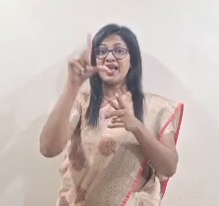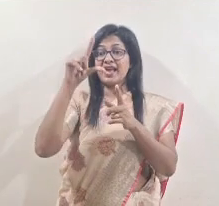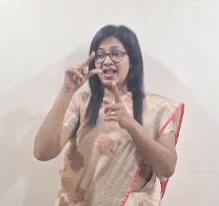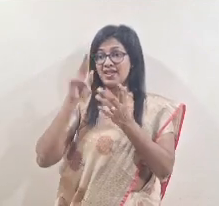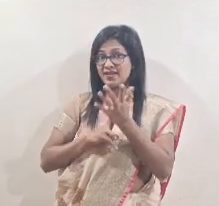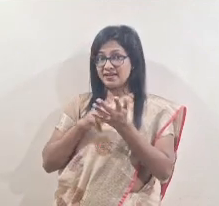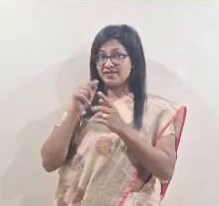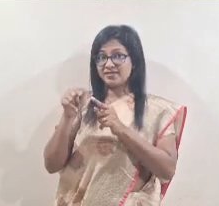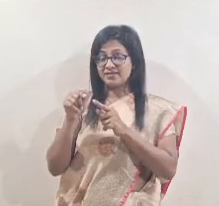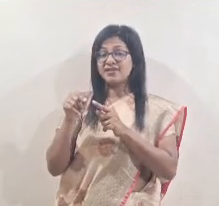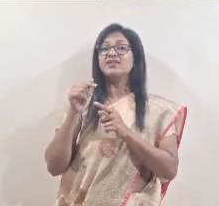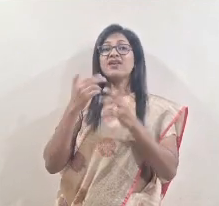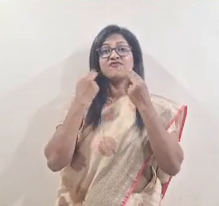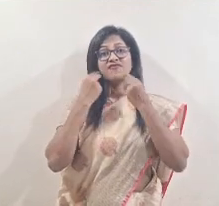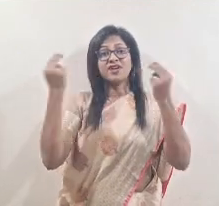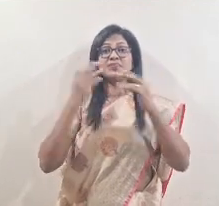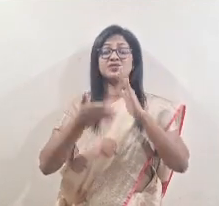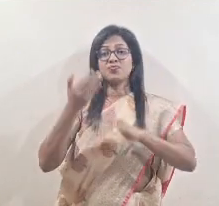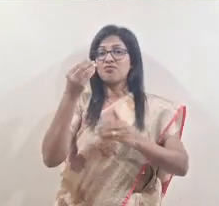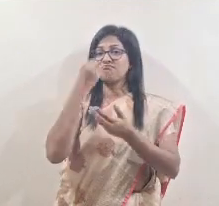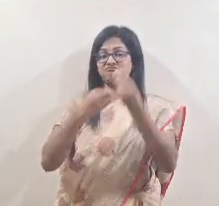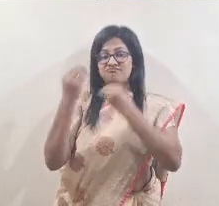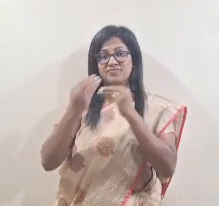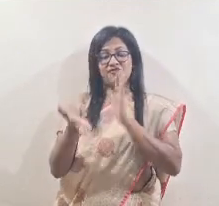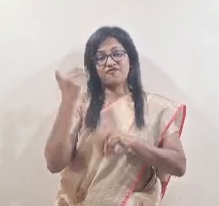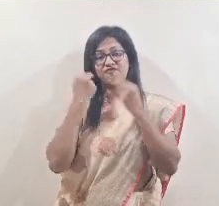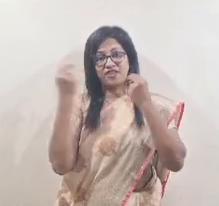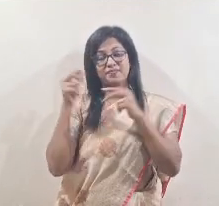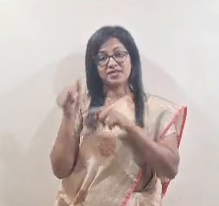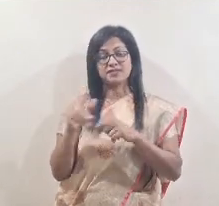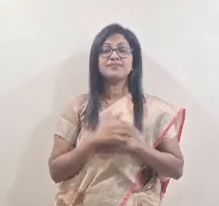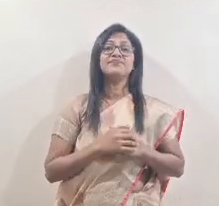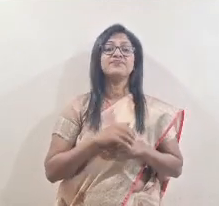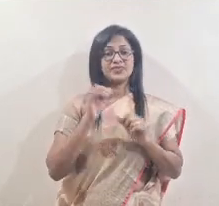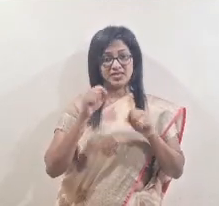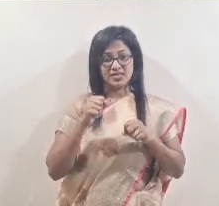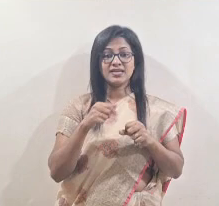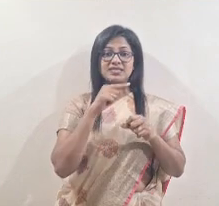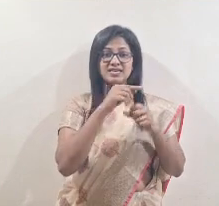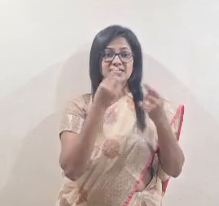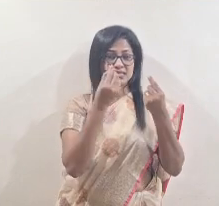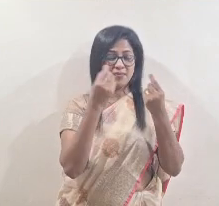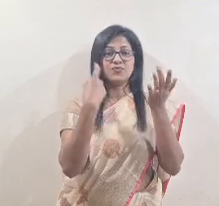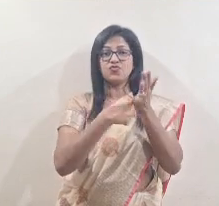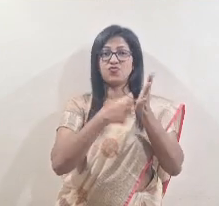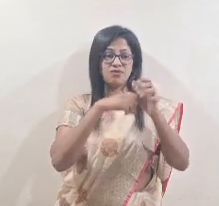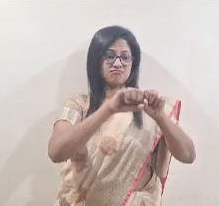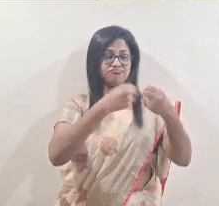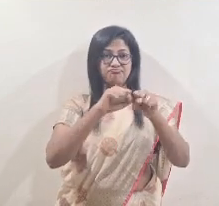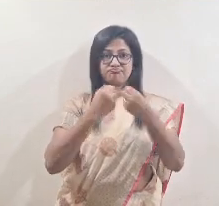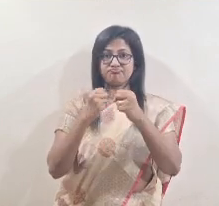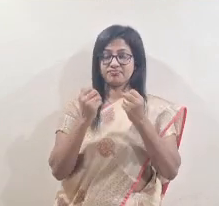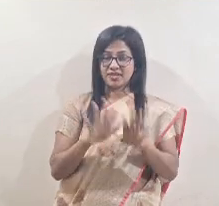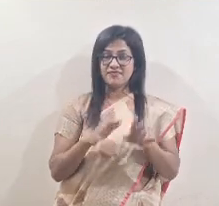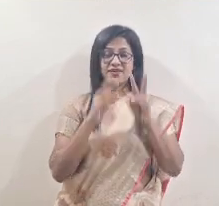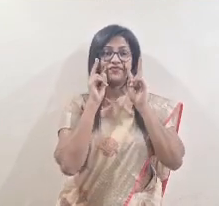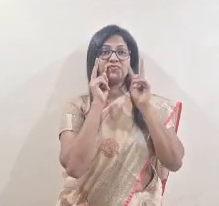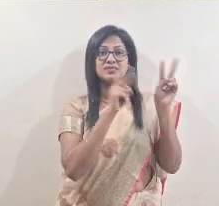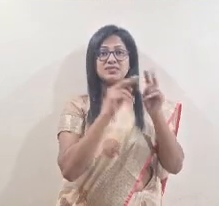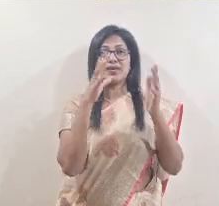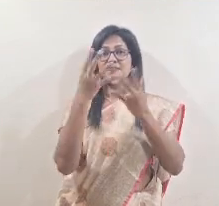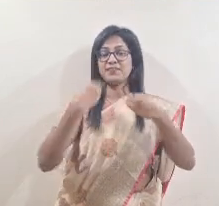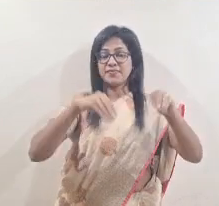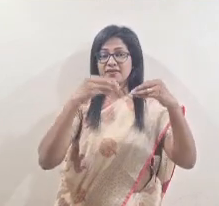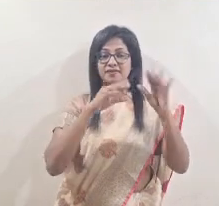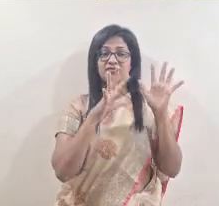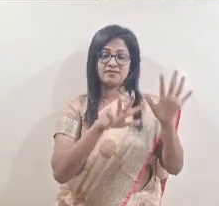Nagar, is very famous for eateries. And yeah, there are some violations that are seen in the markets.